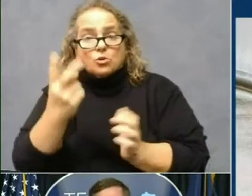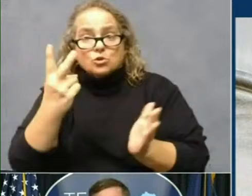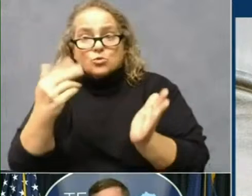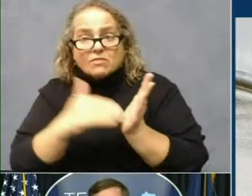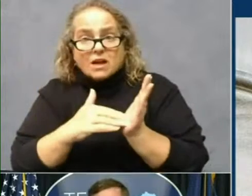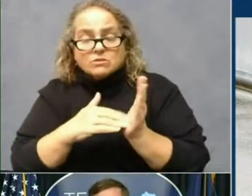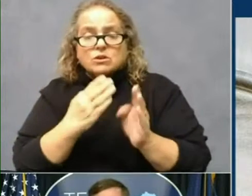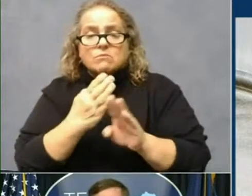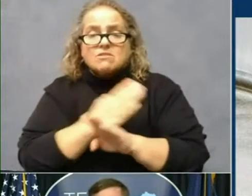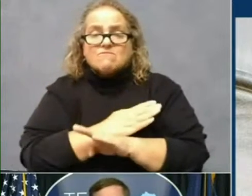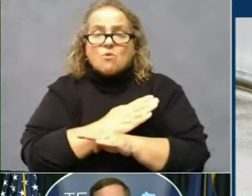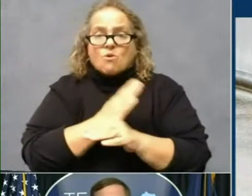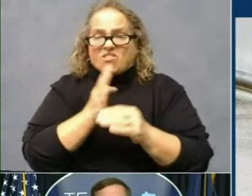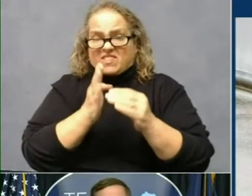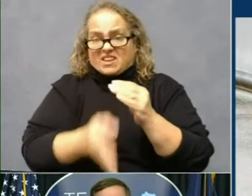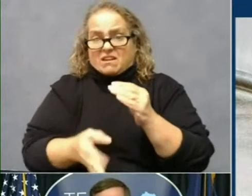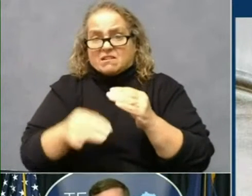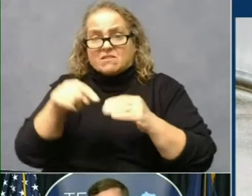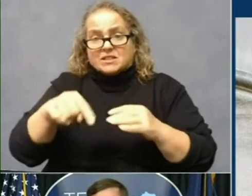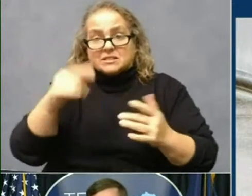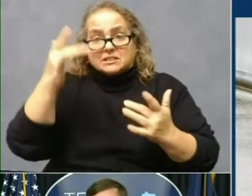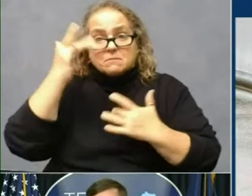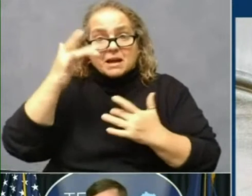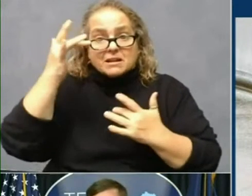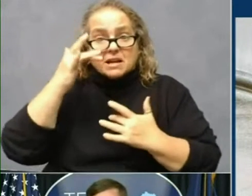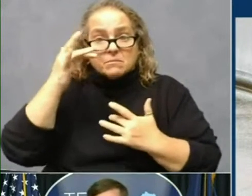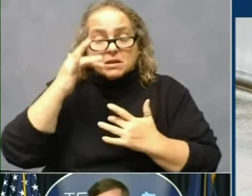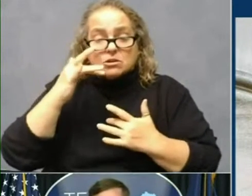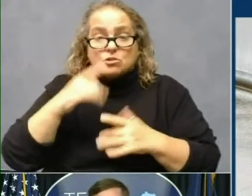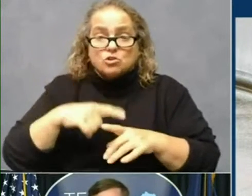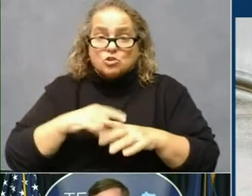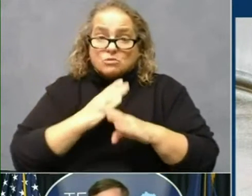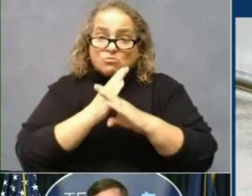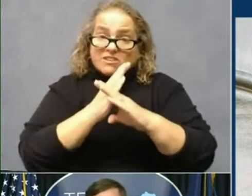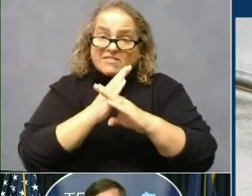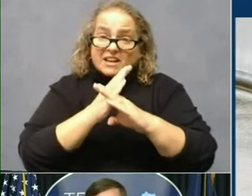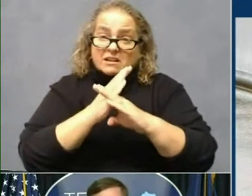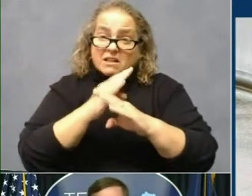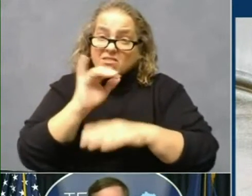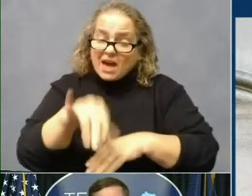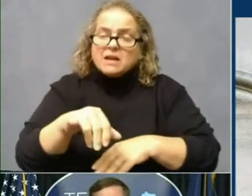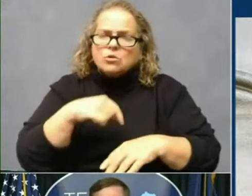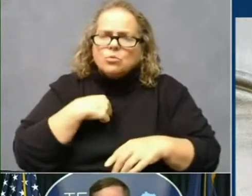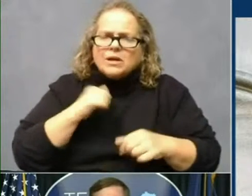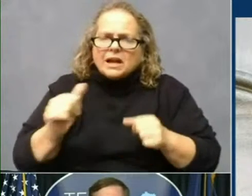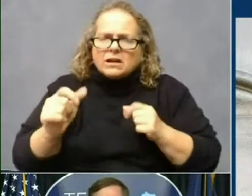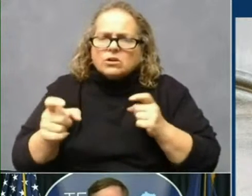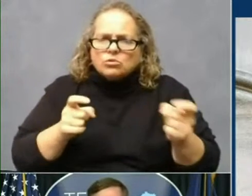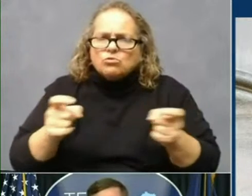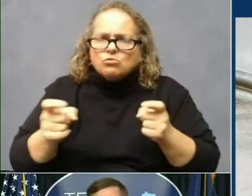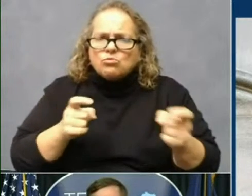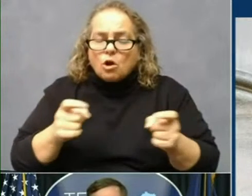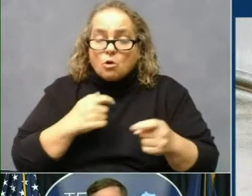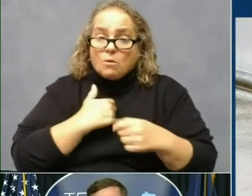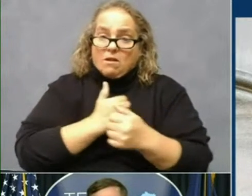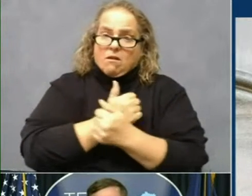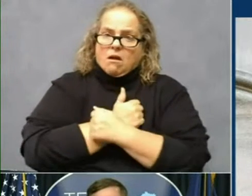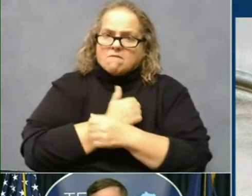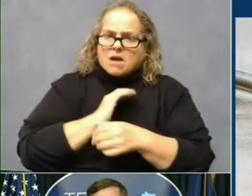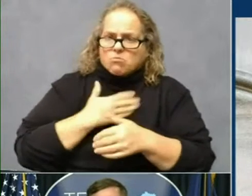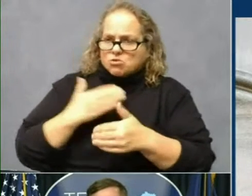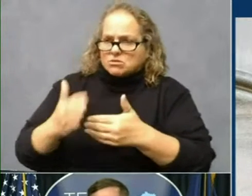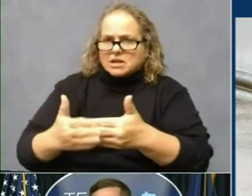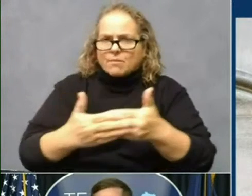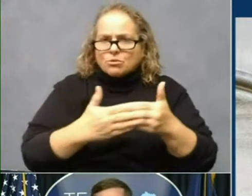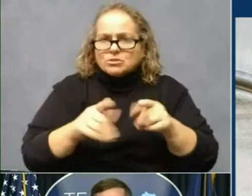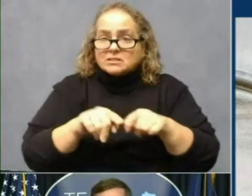this pandemic. Preventing that is in our control. We love our neighbors as ourselves. We do what it takes to take care of